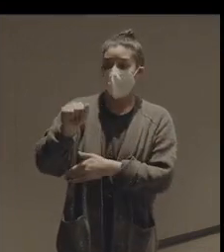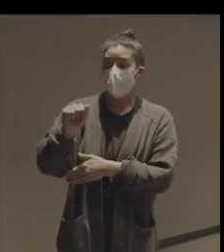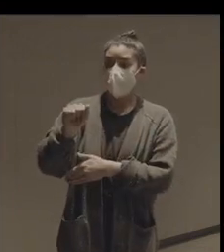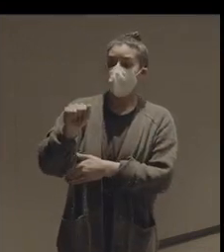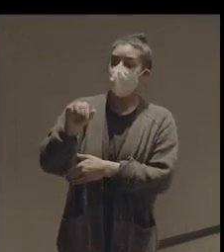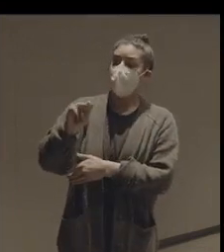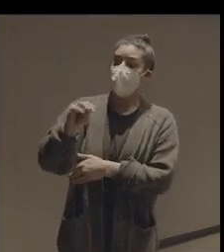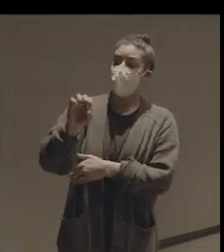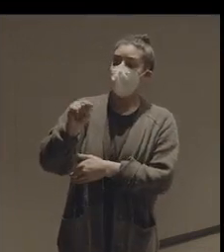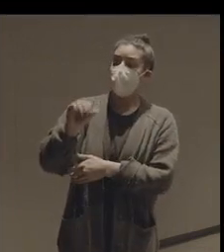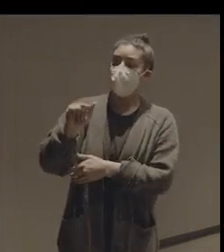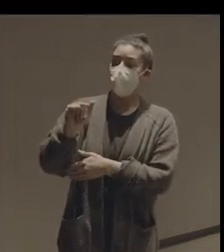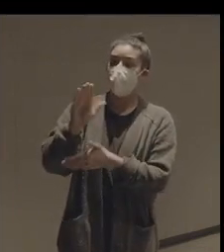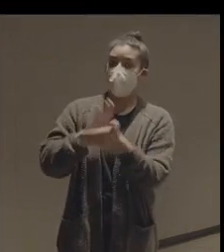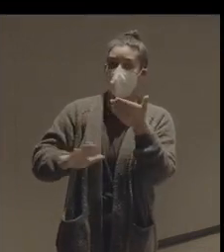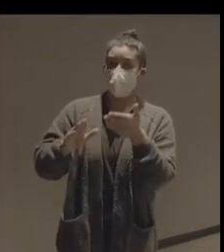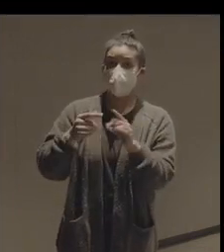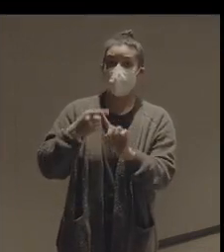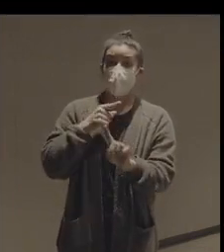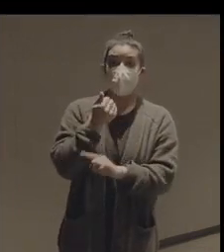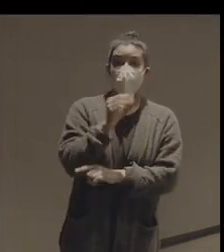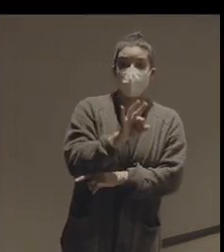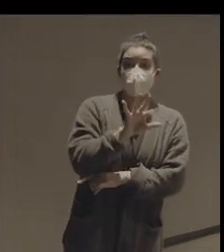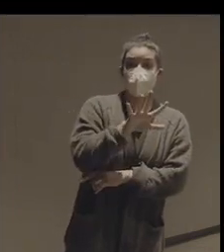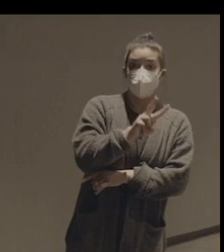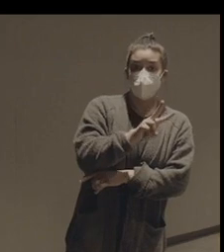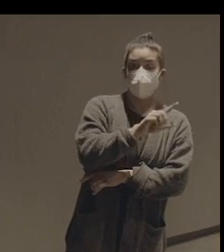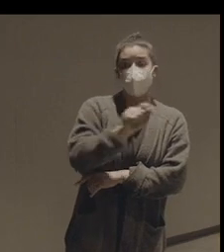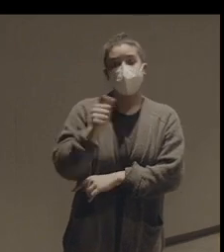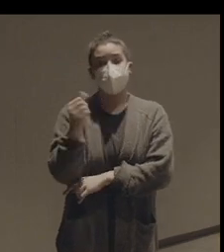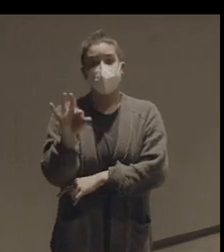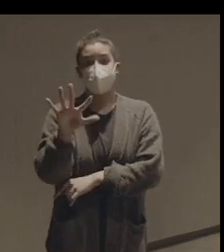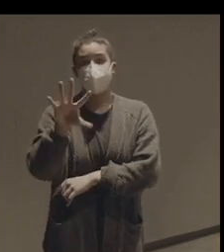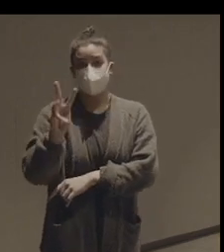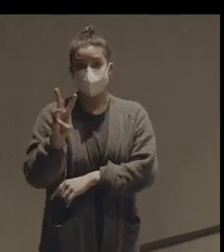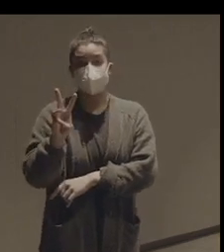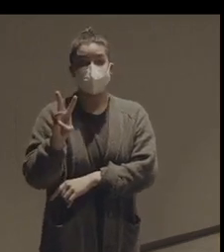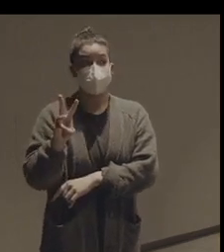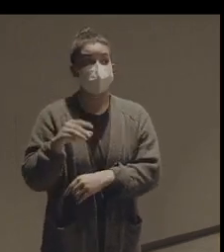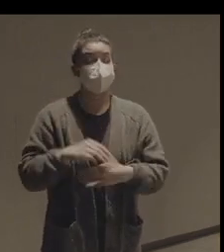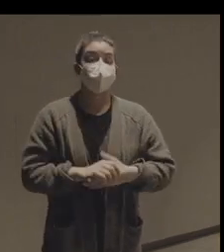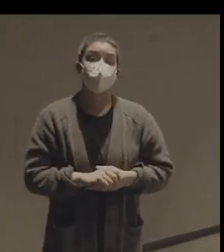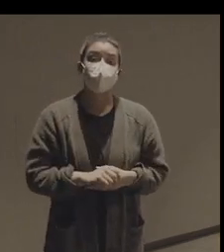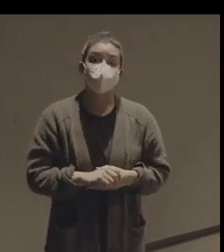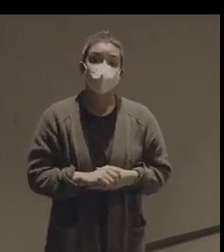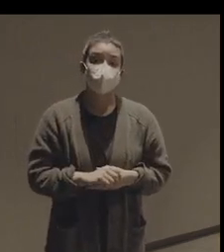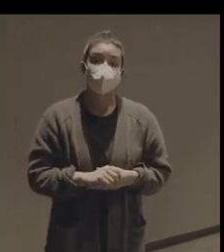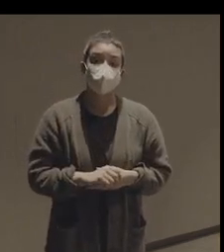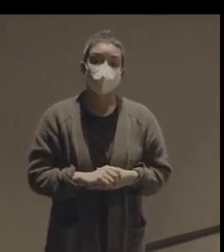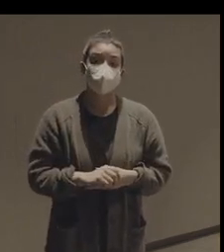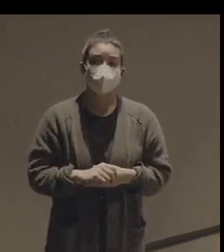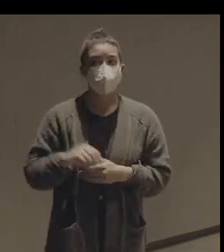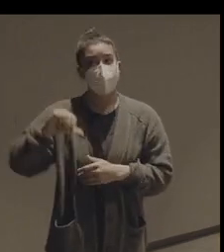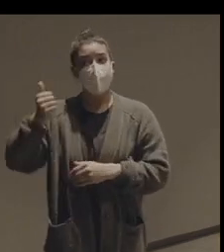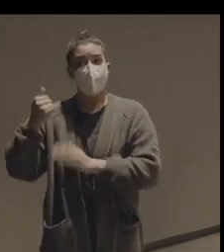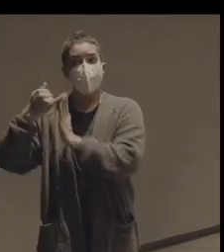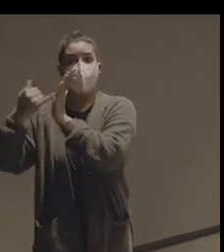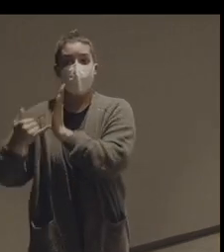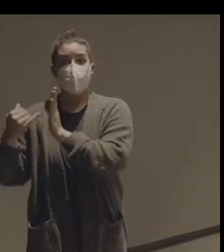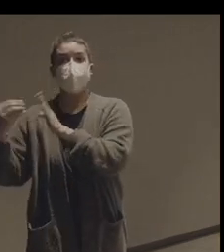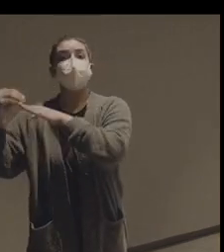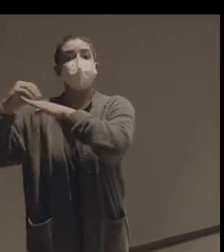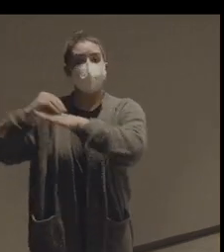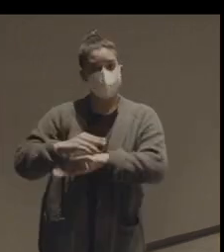from 1952 to 1956. Slive was an important influence on Pashgian. His expertise were the Dutch